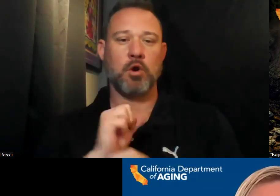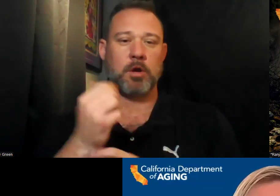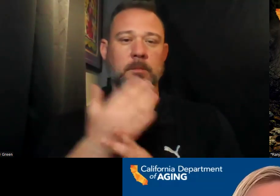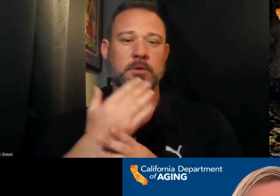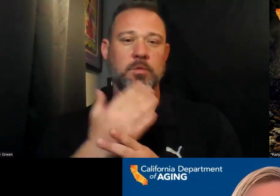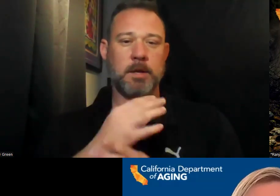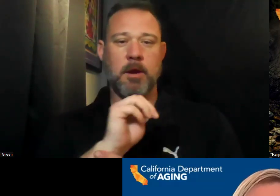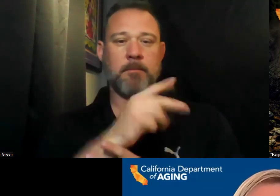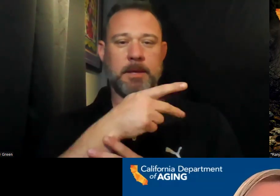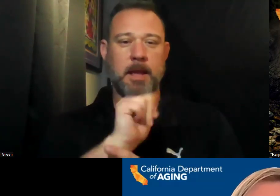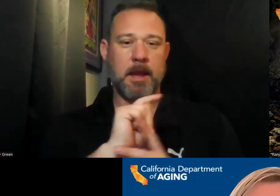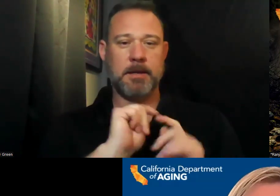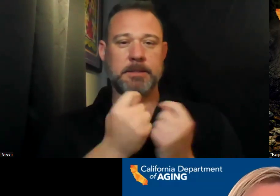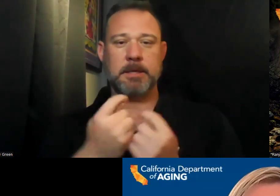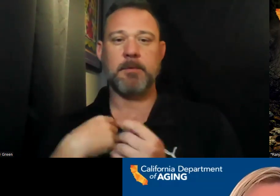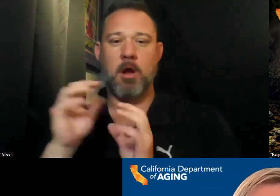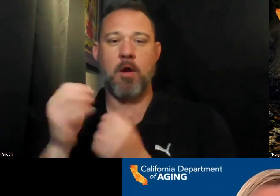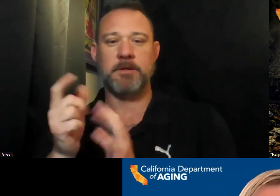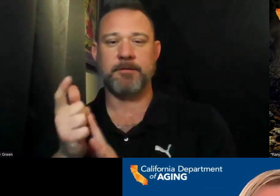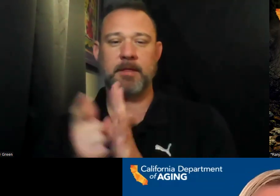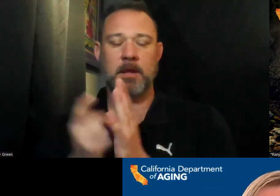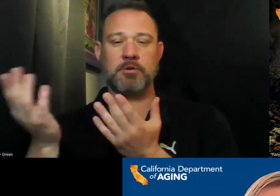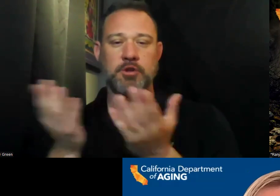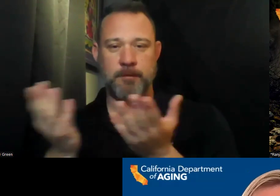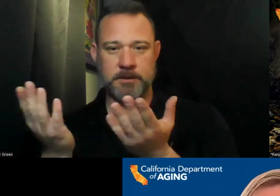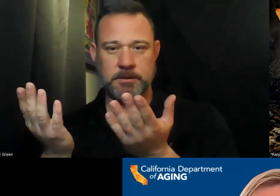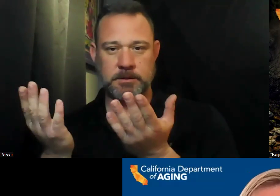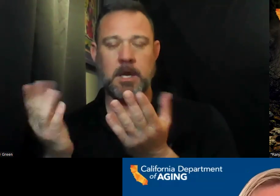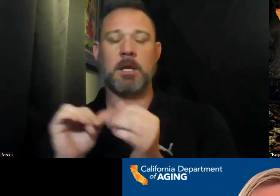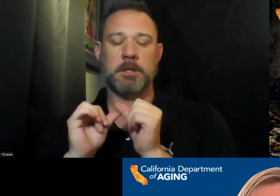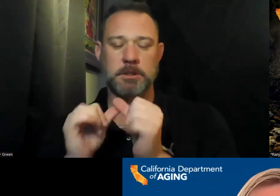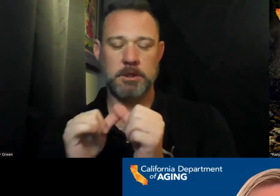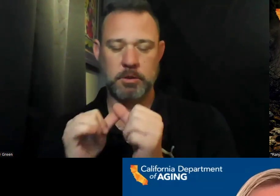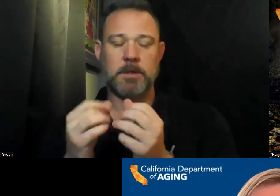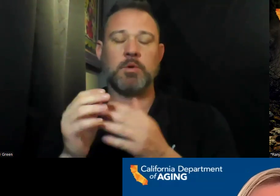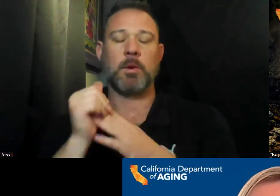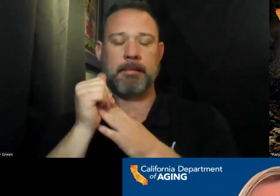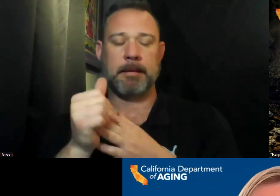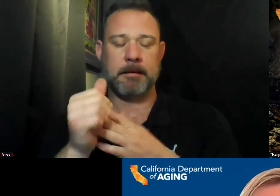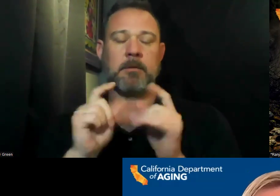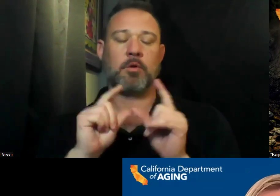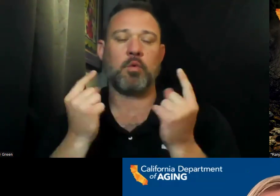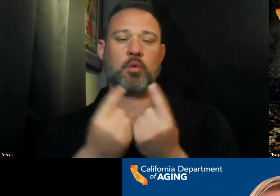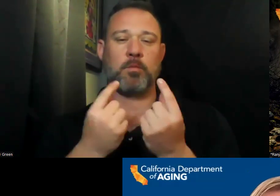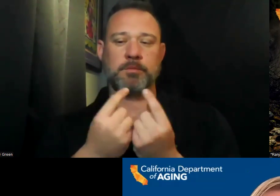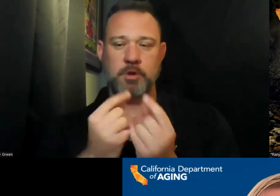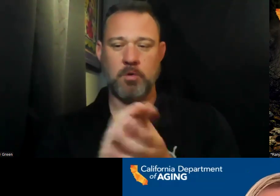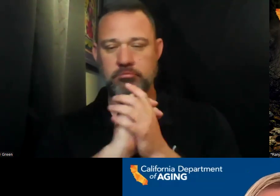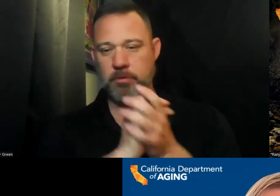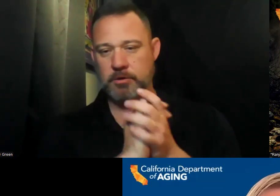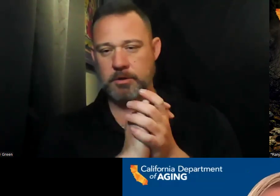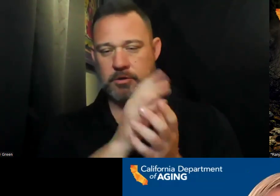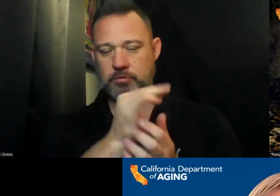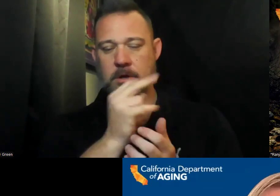Master Plan for Aging team and our Office of Legal Services and continuing to lead this group. So congratulations, Ranjana.